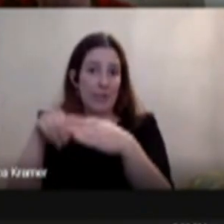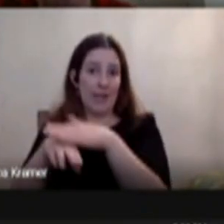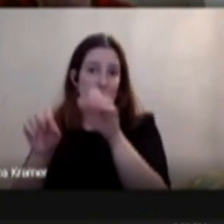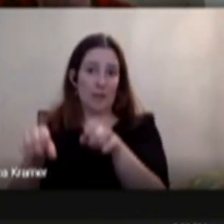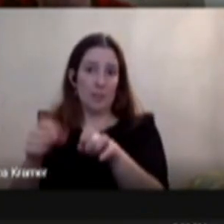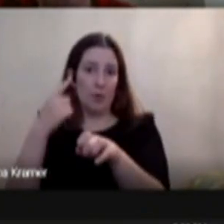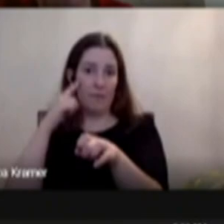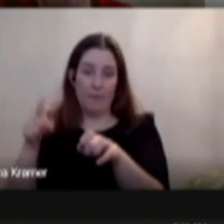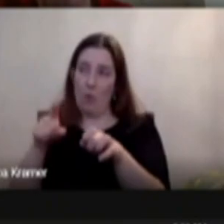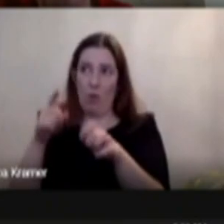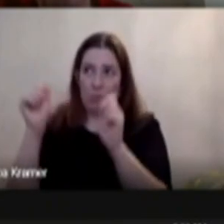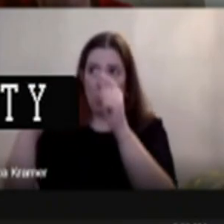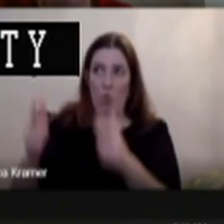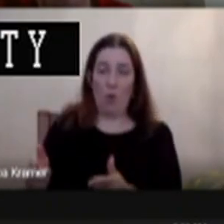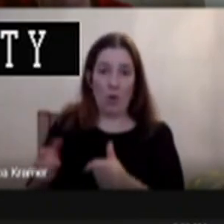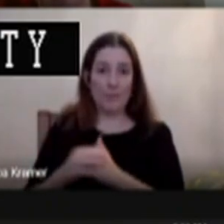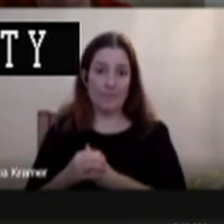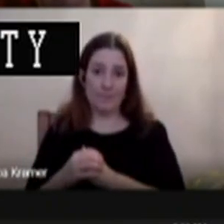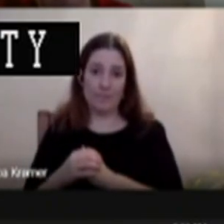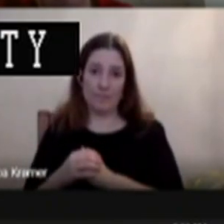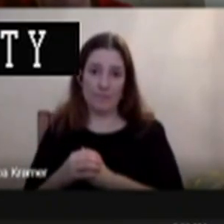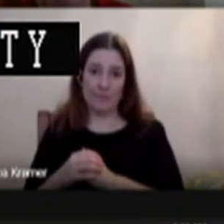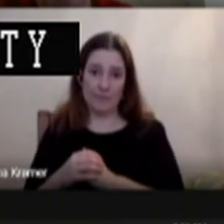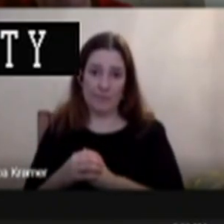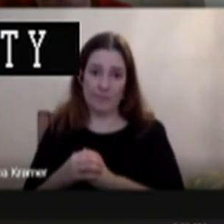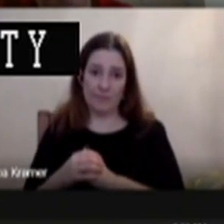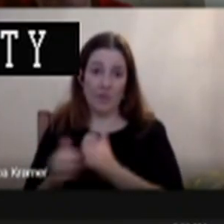of which are less than 5% sloped walkways.